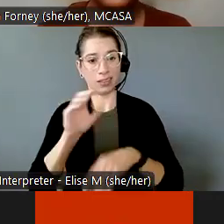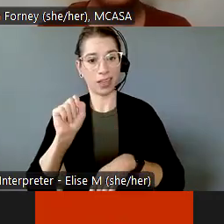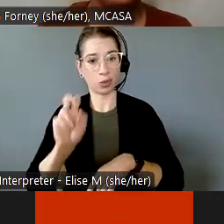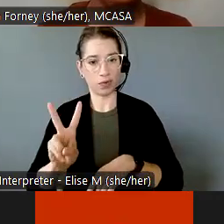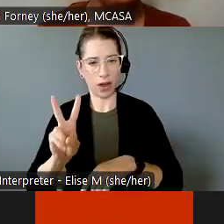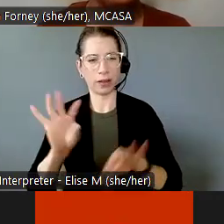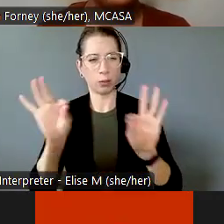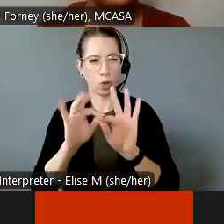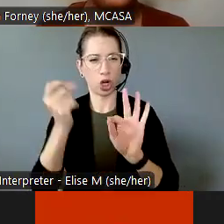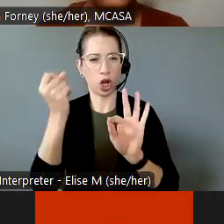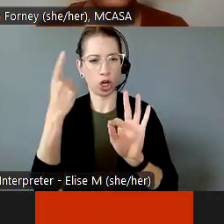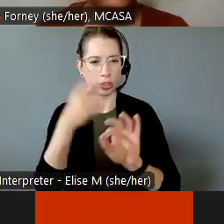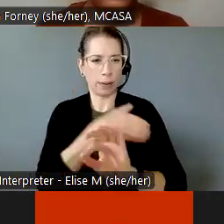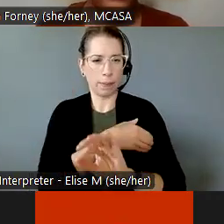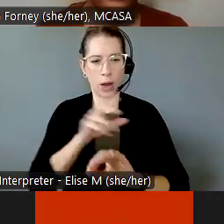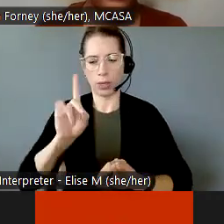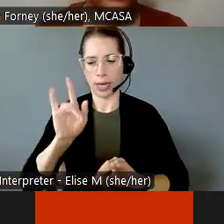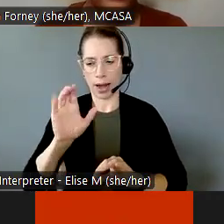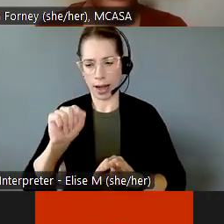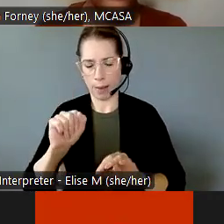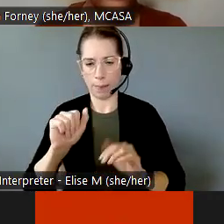the same way.